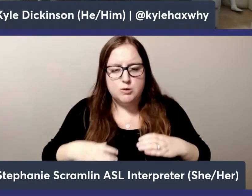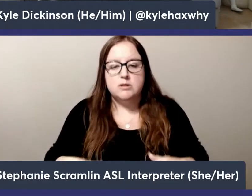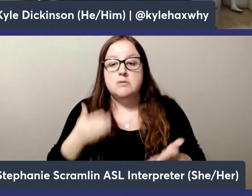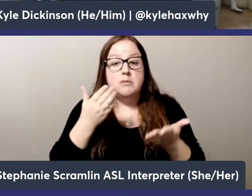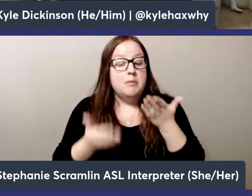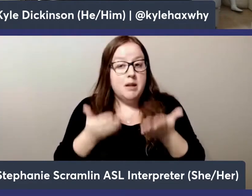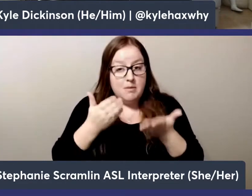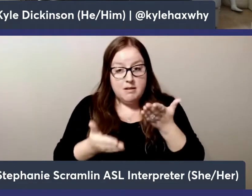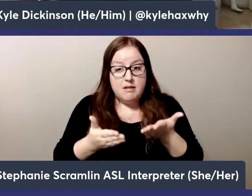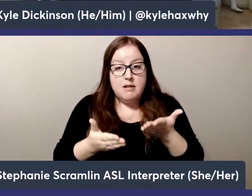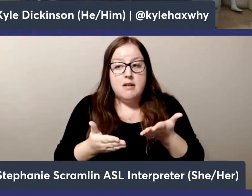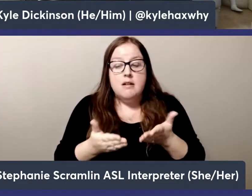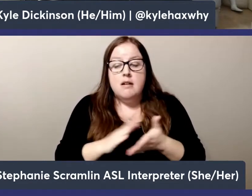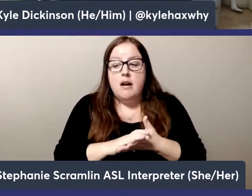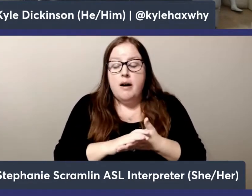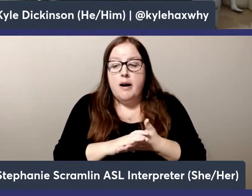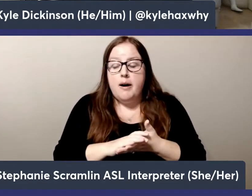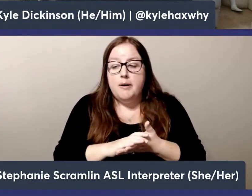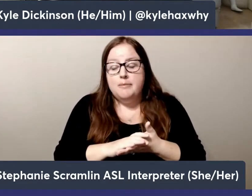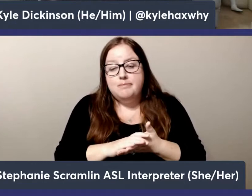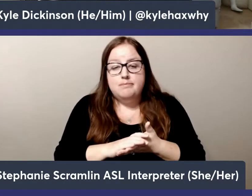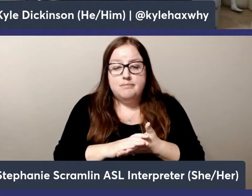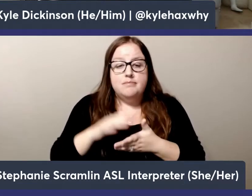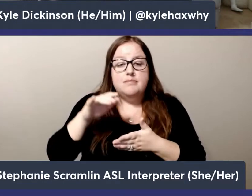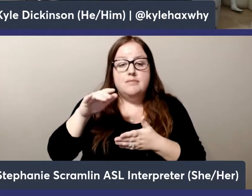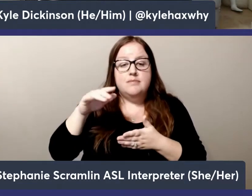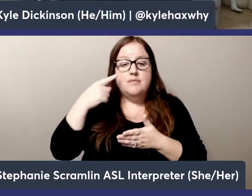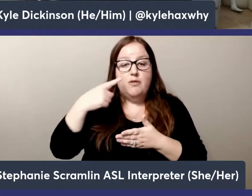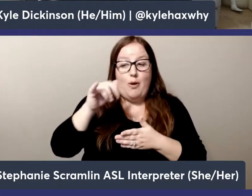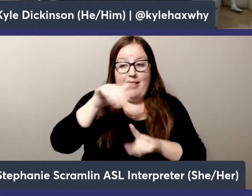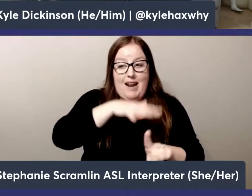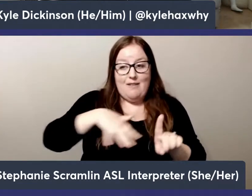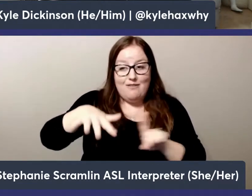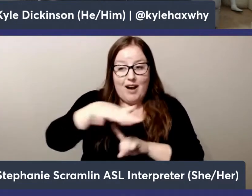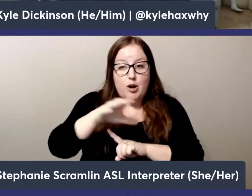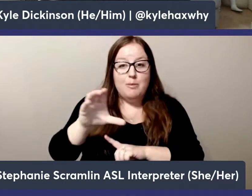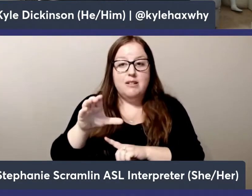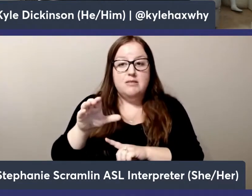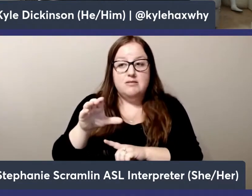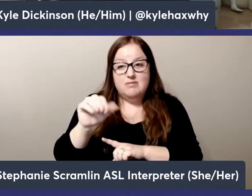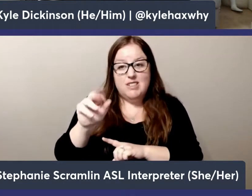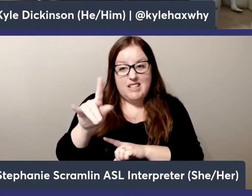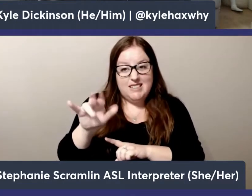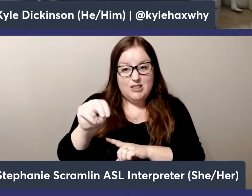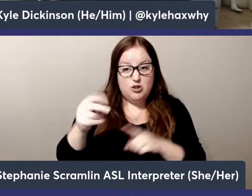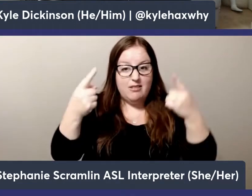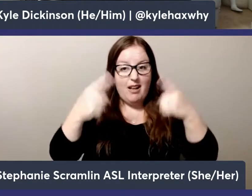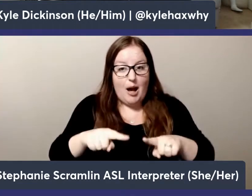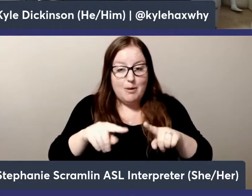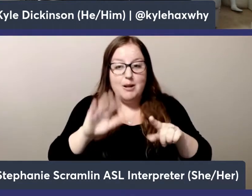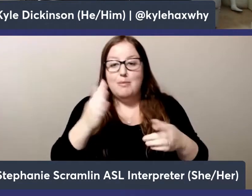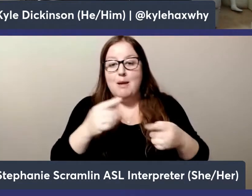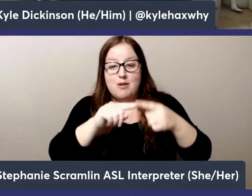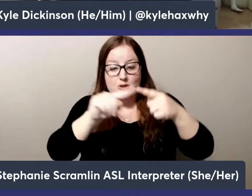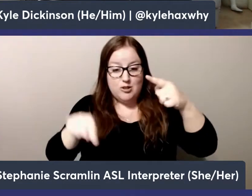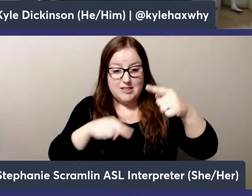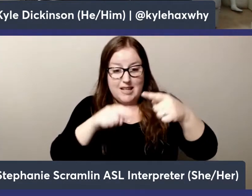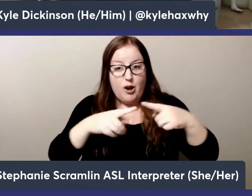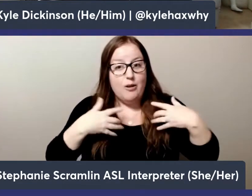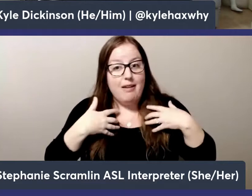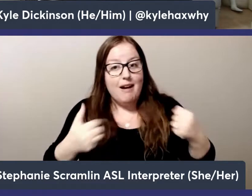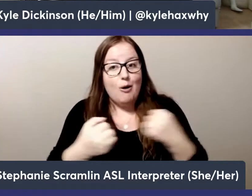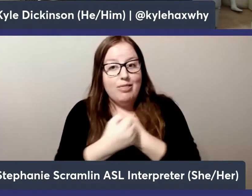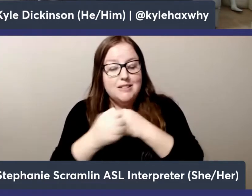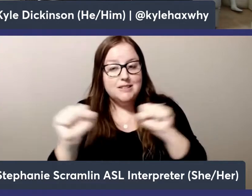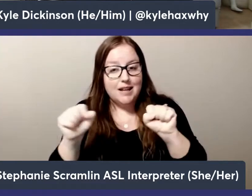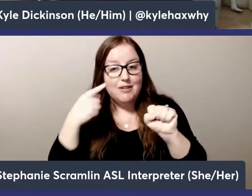in these environmental conditions, your tire is, the health and the safety of your